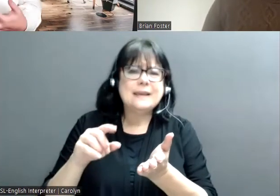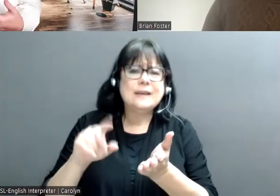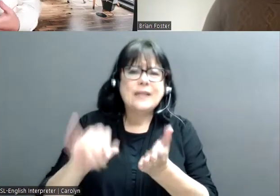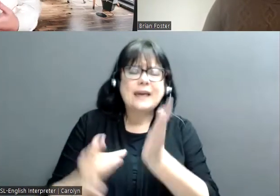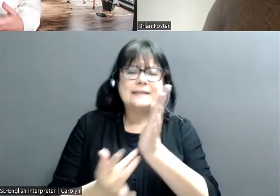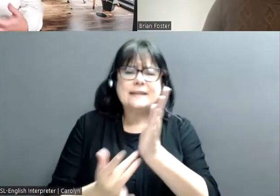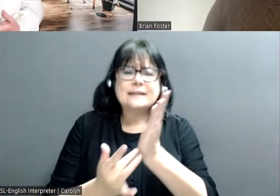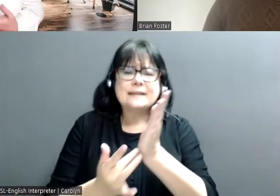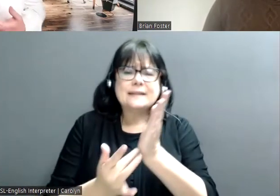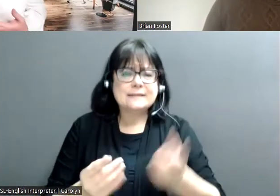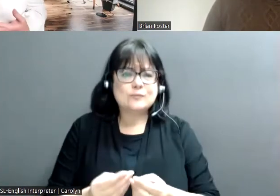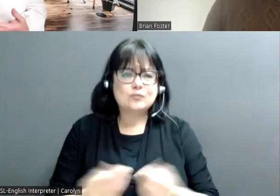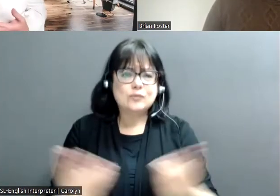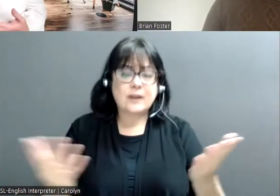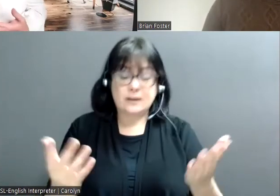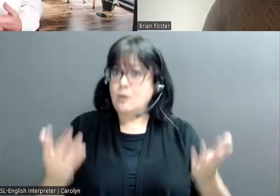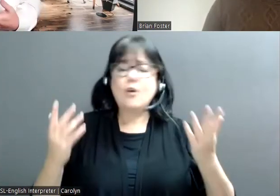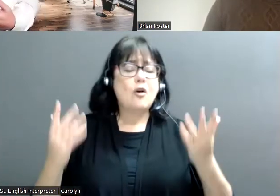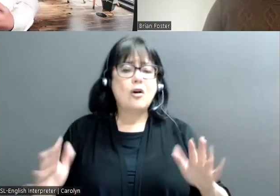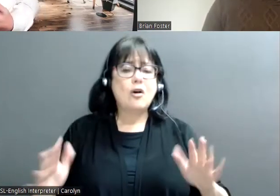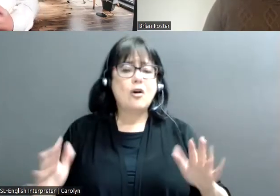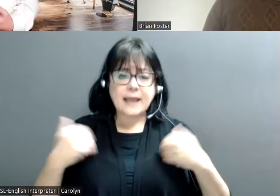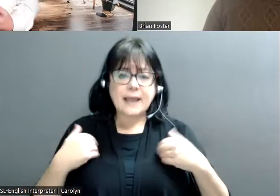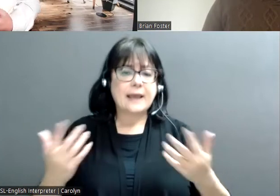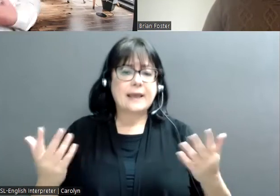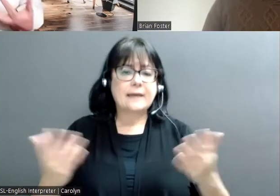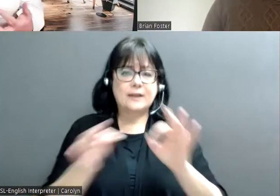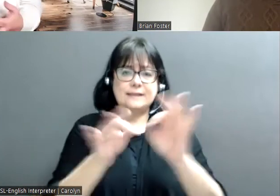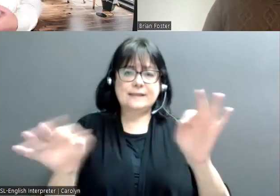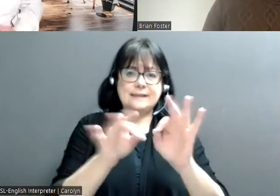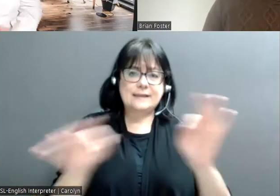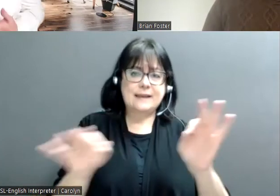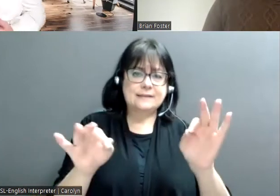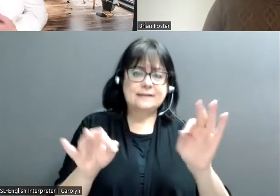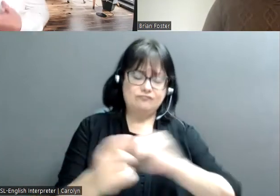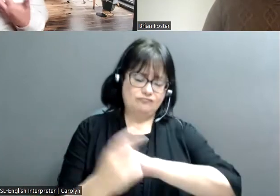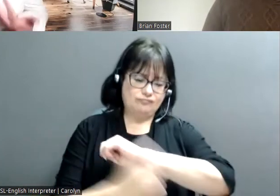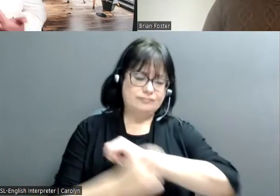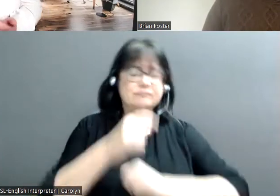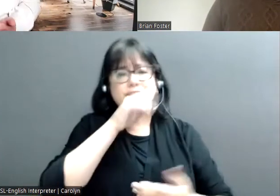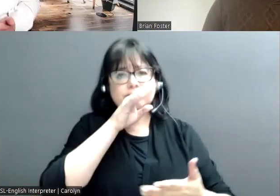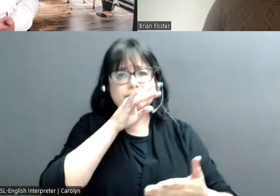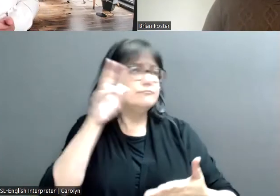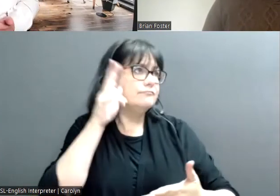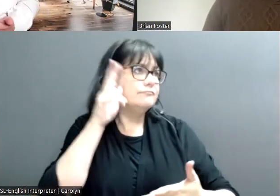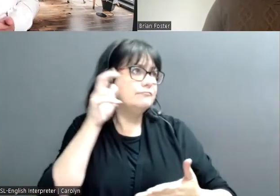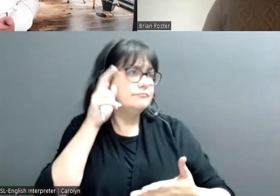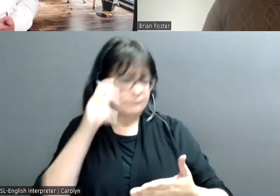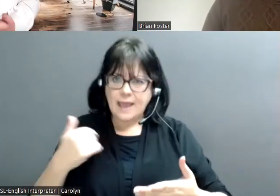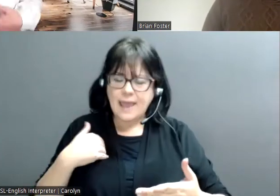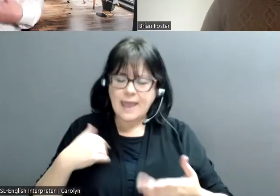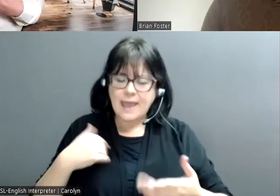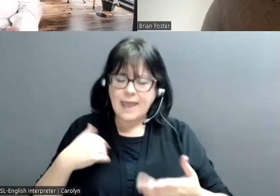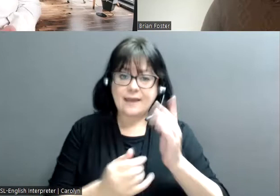They've got text to speech that will read out everything on the screen built into the device. They've got voice recognition